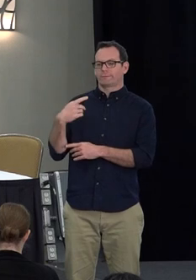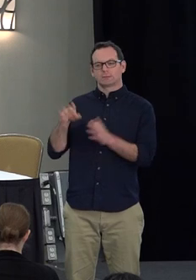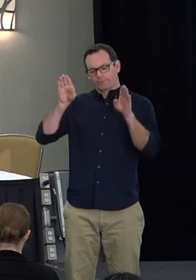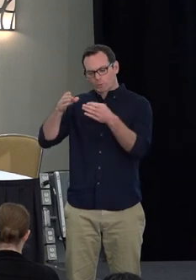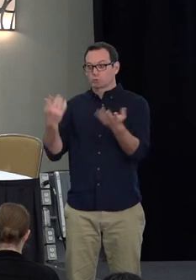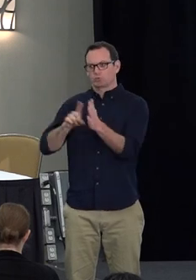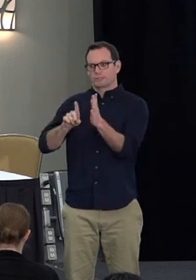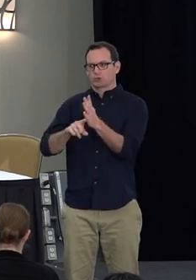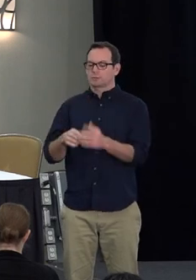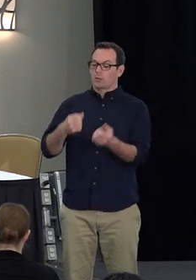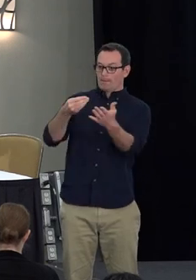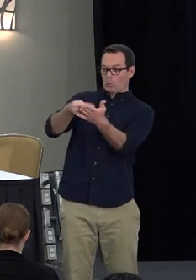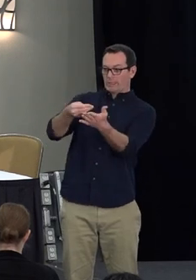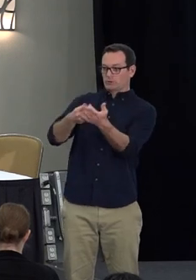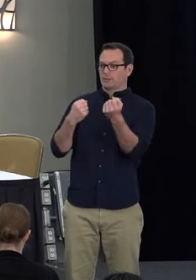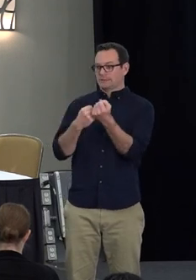with disabilities. So